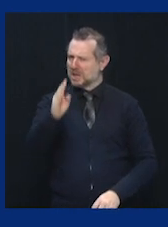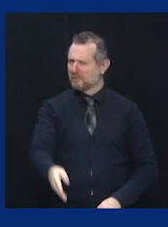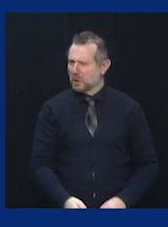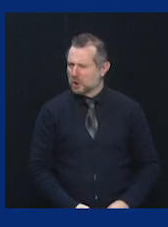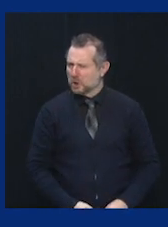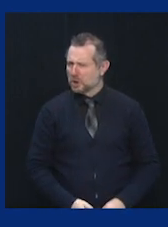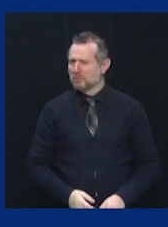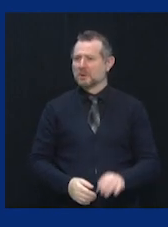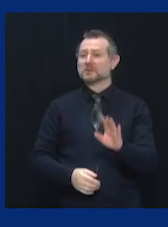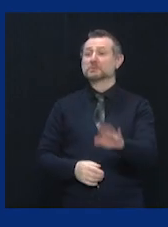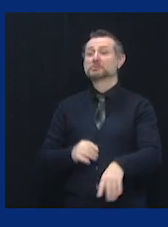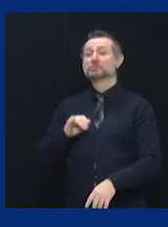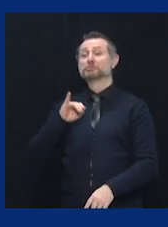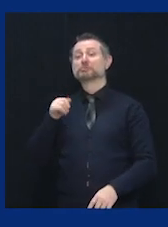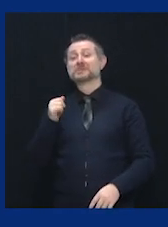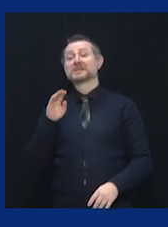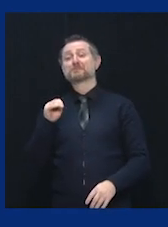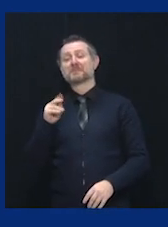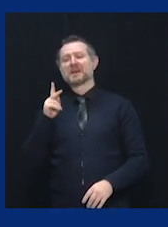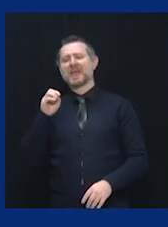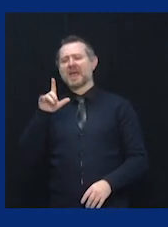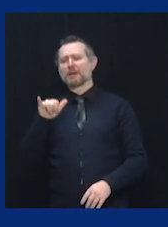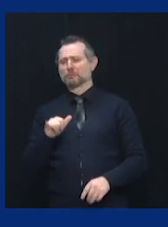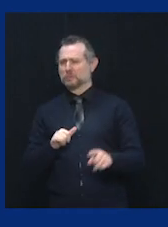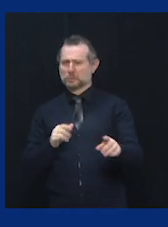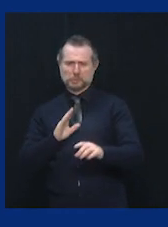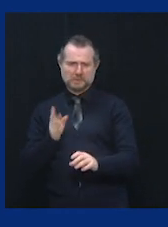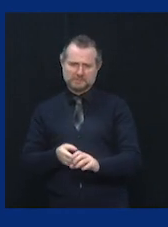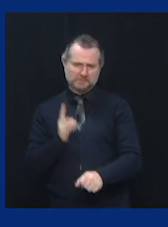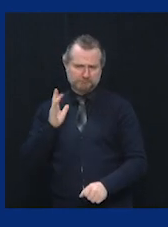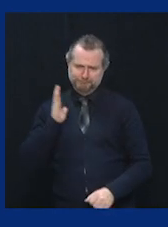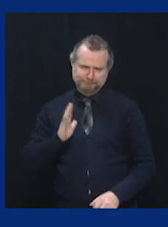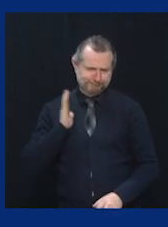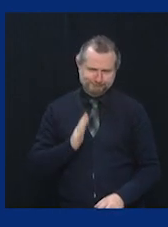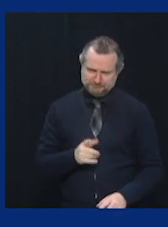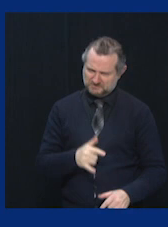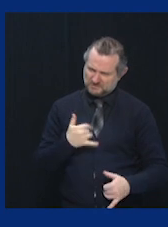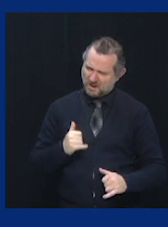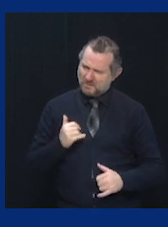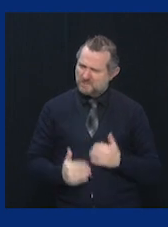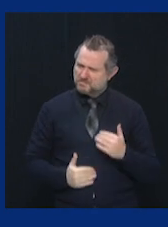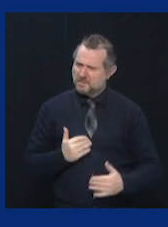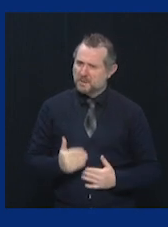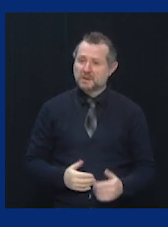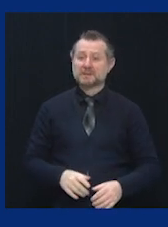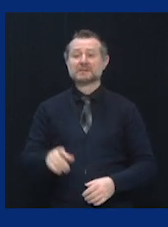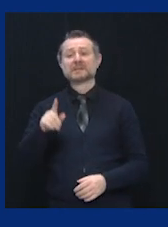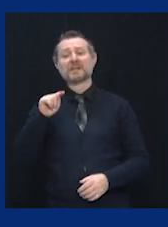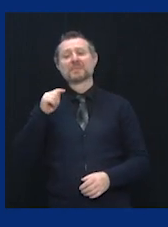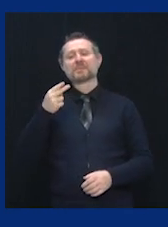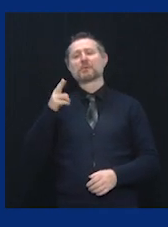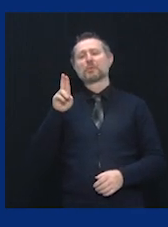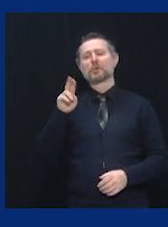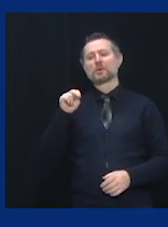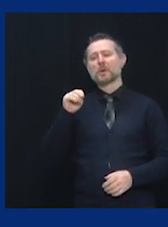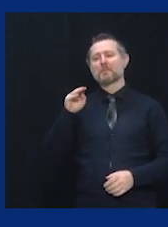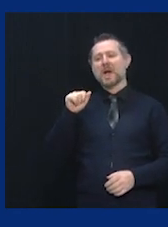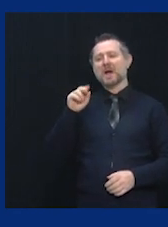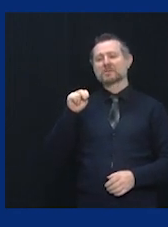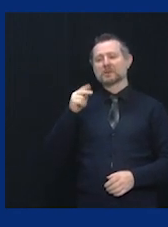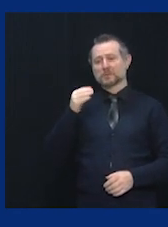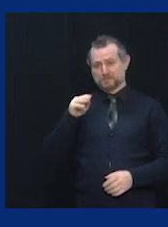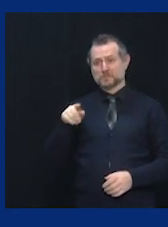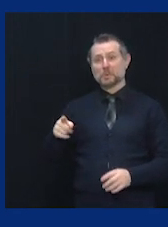Kelly. There's still no quit in Jim Kelly. There's no quit in Thurman Thomas. There's no quit in